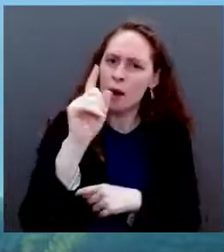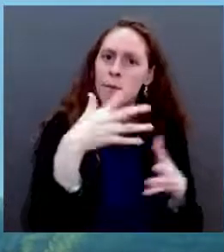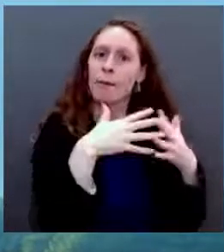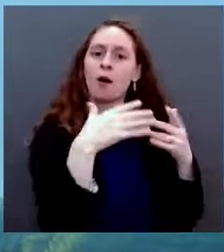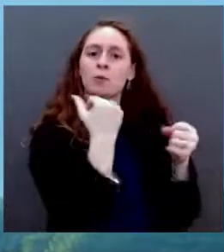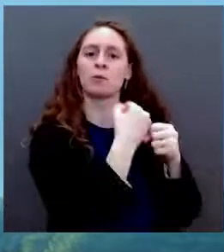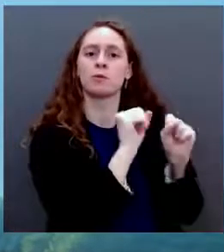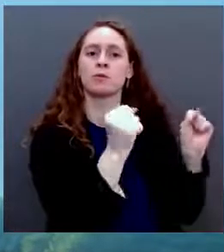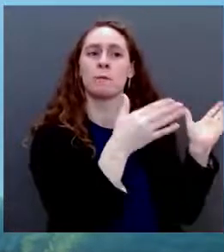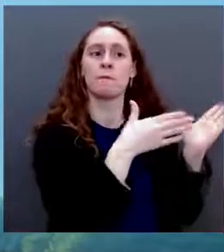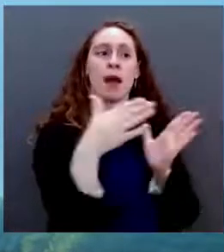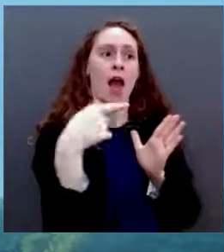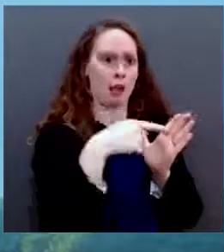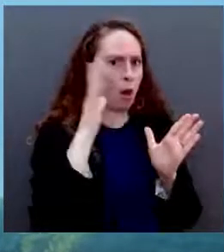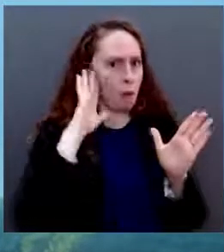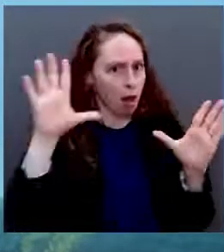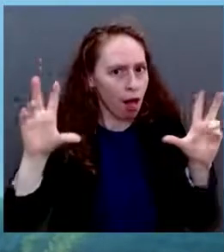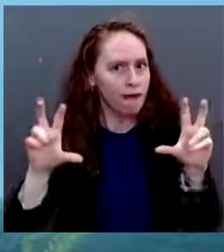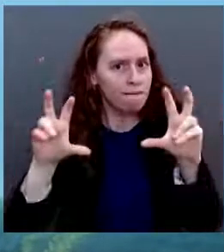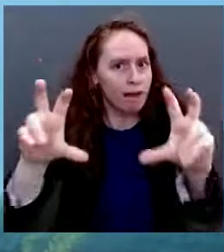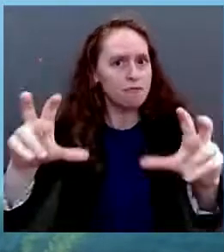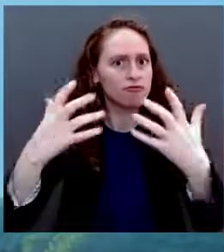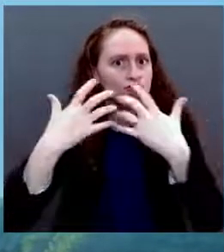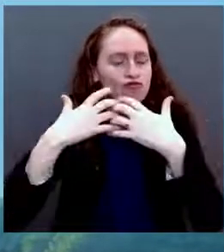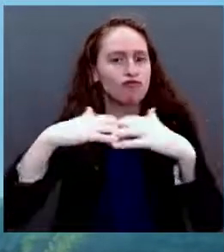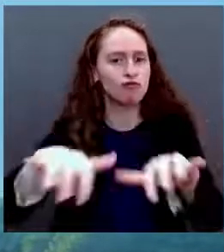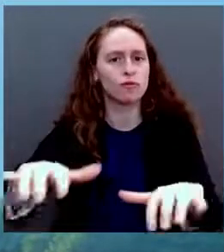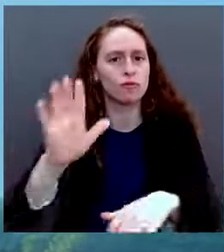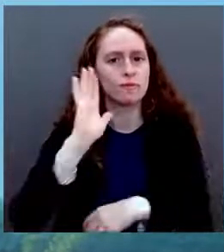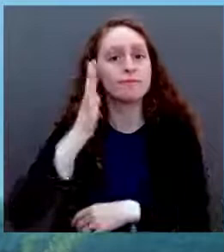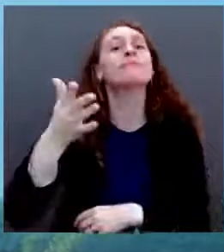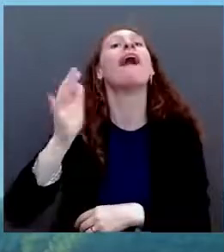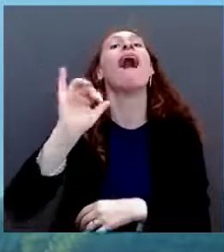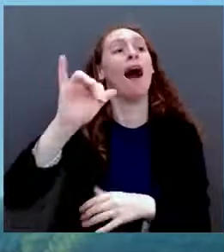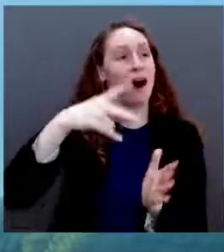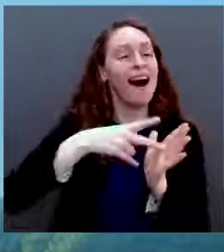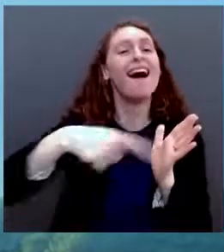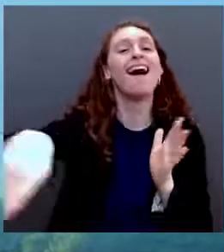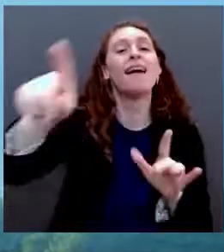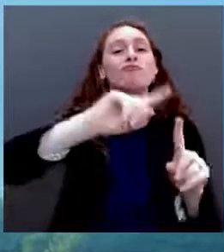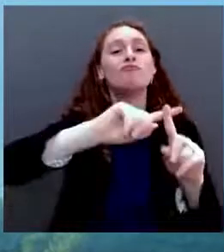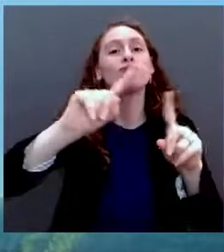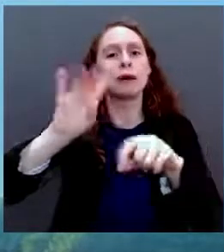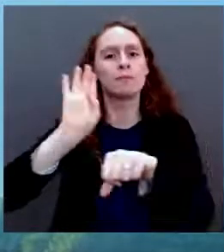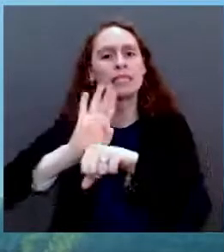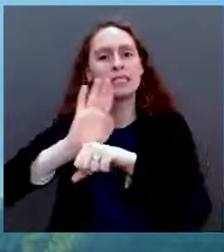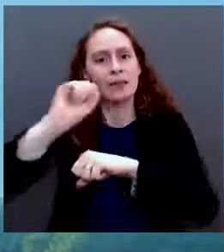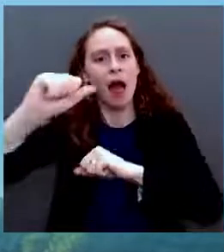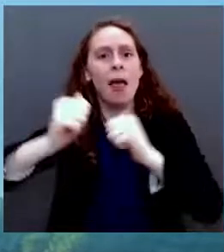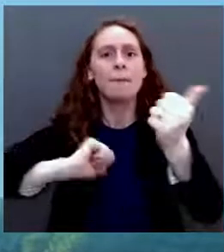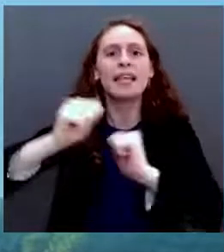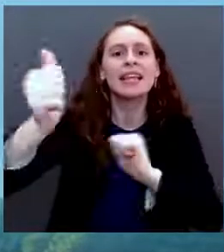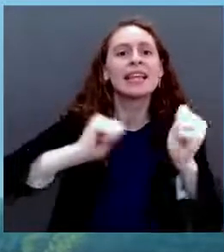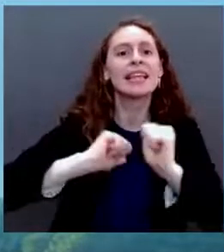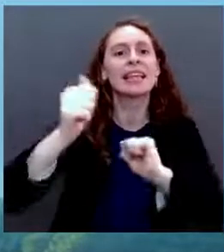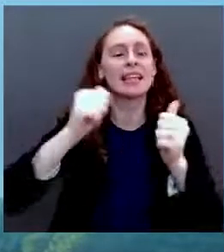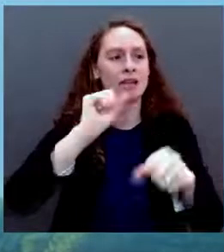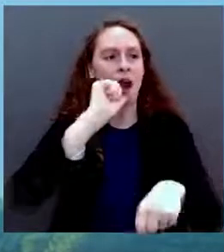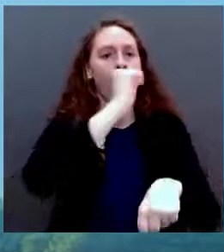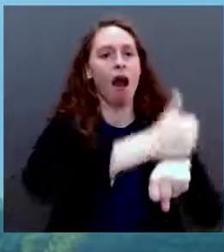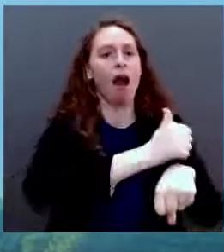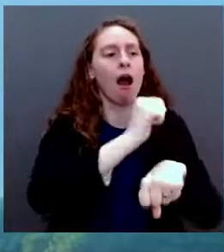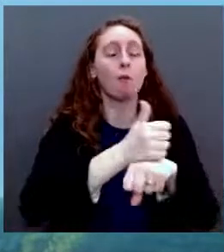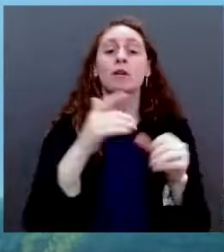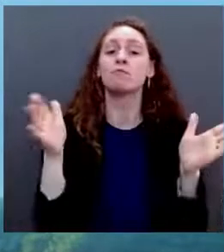and dignity and more farmers, ranchers, and customers. We're going to invest in new and innovative small businesses and meat processors,